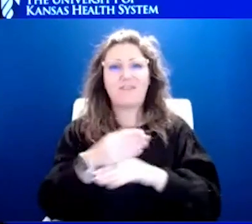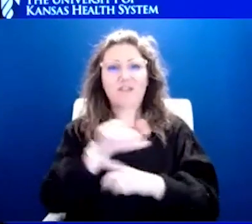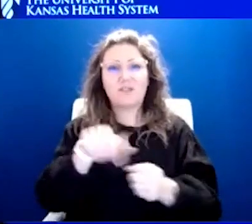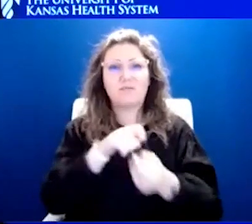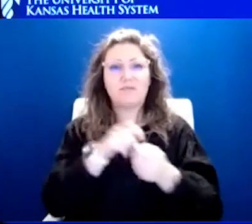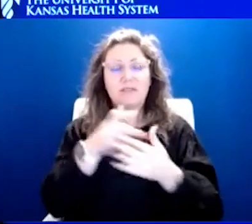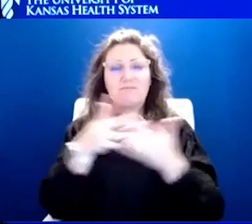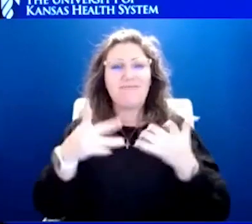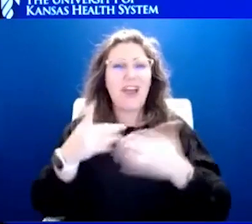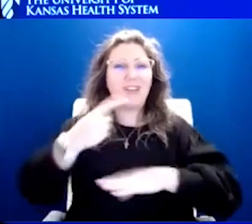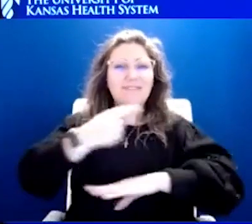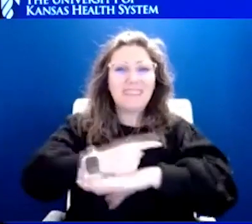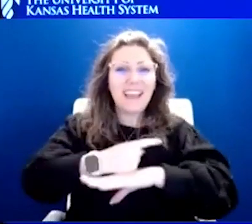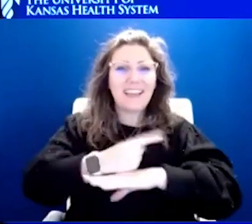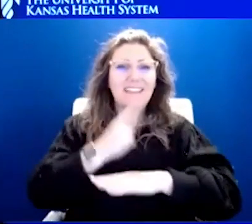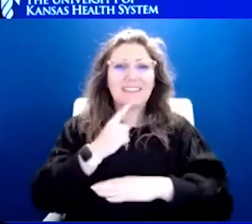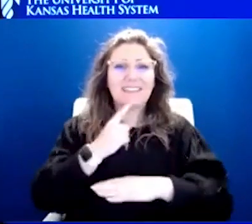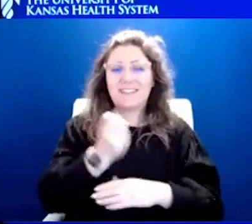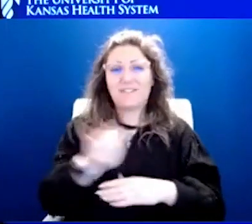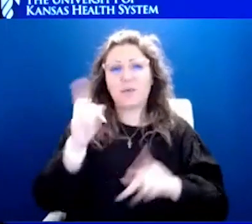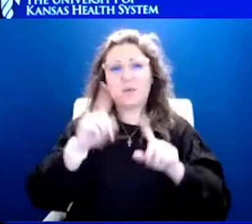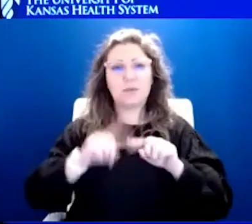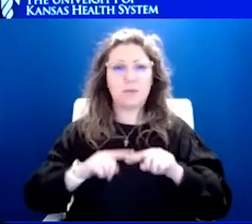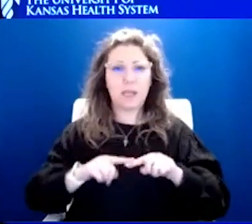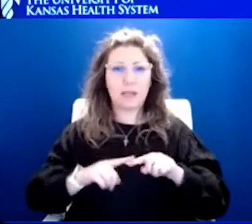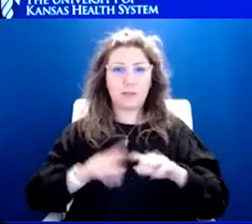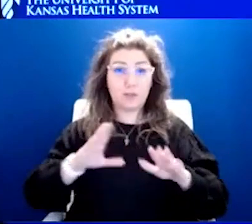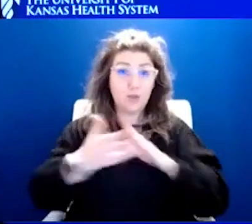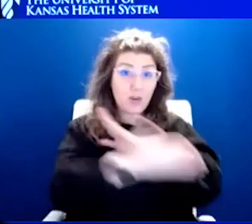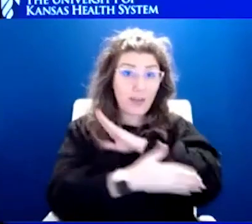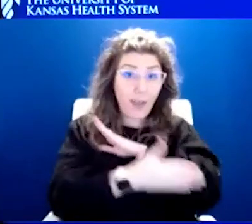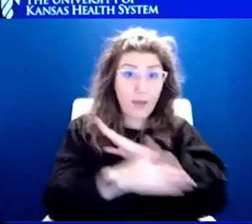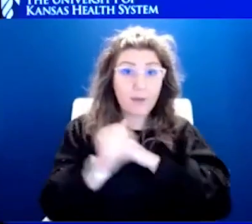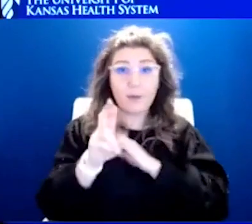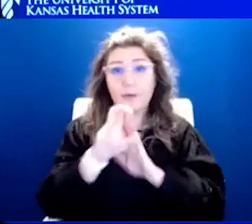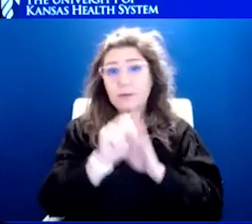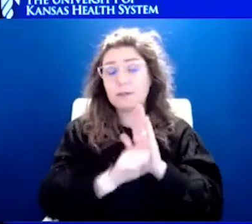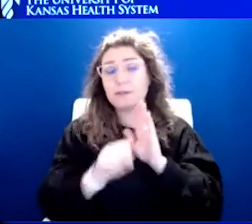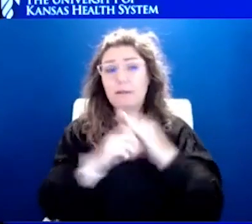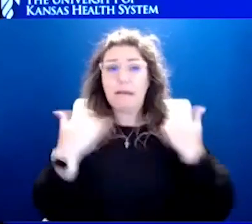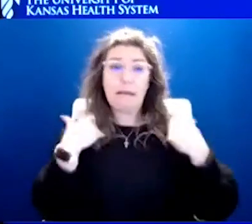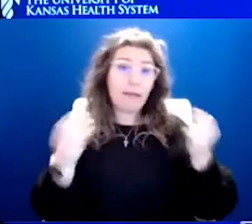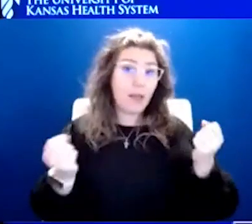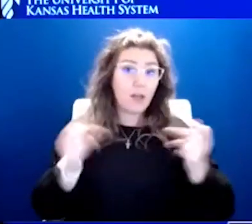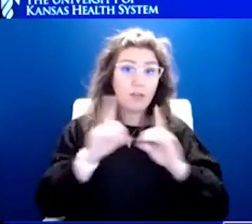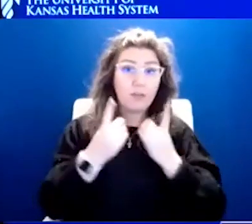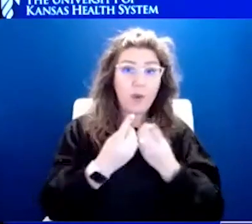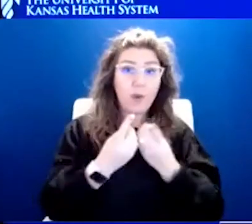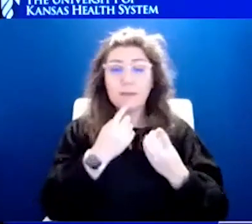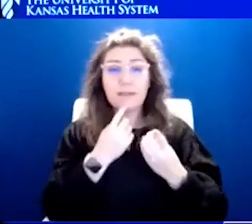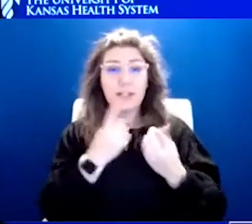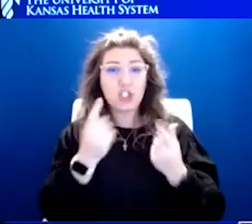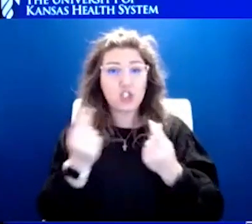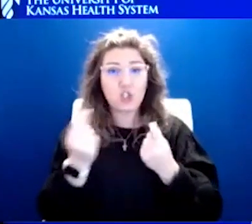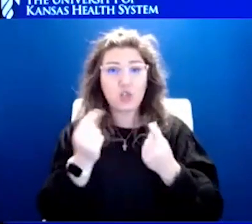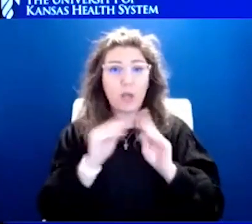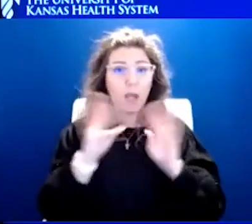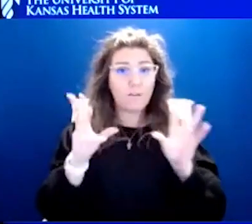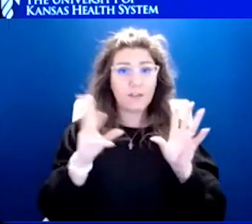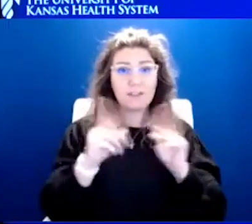And some of that may depend on what your county or your state health department is saying it's okay to do. Obviously, we know there's